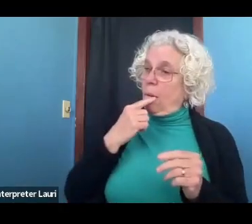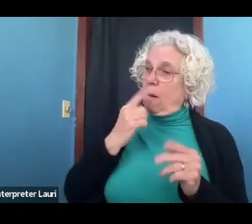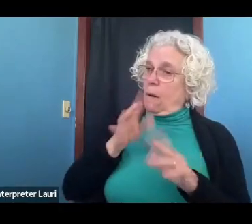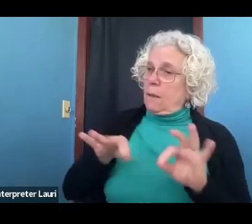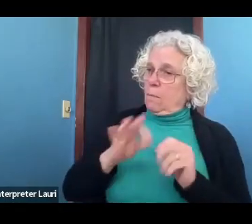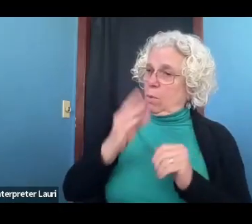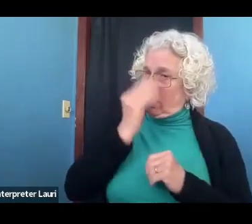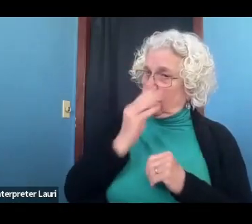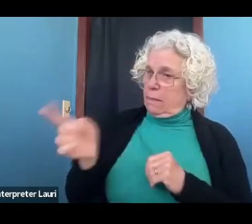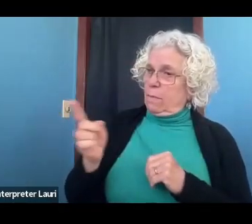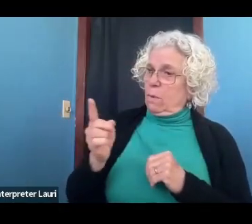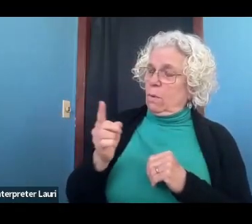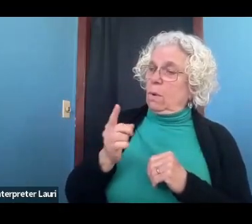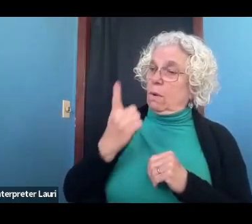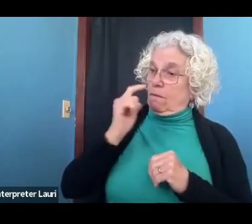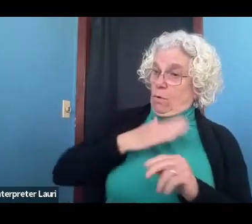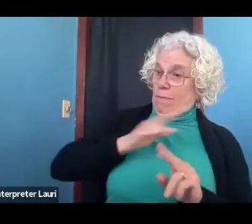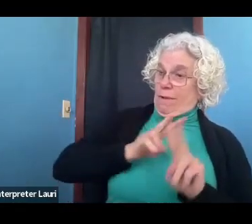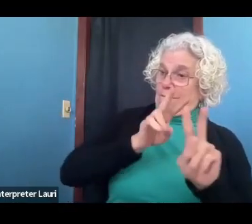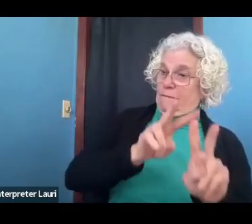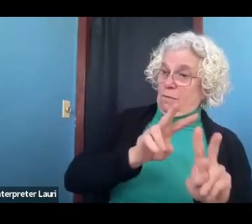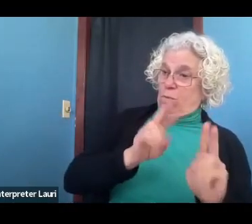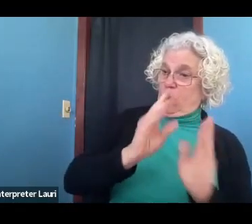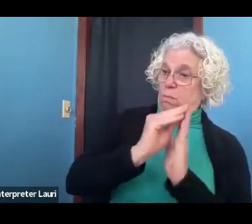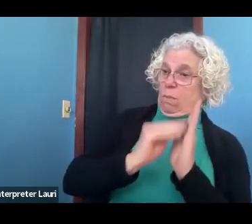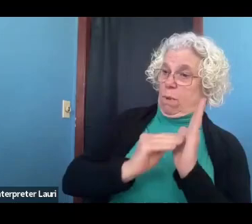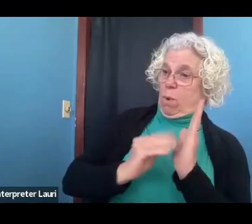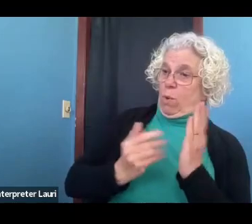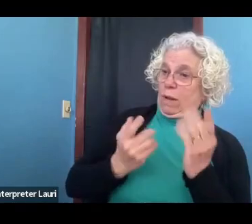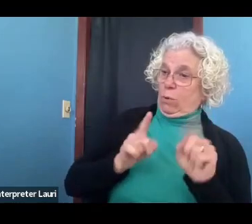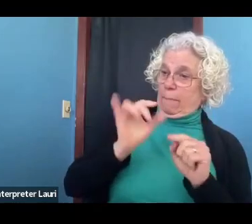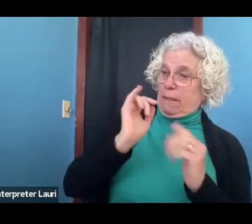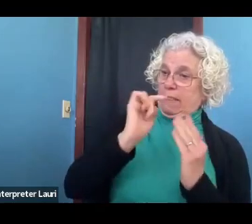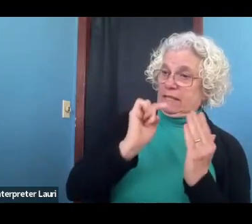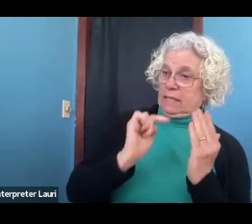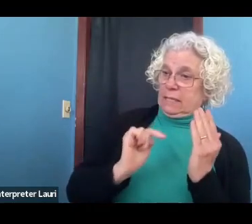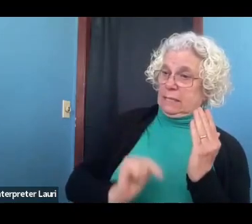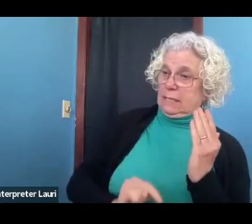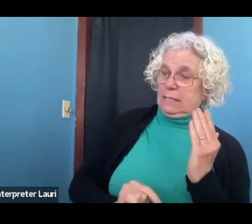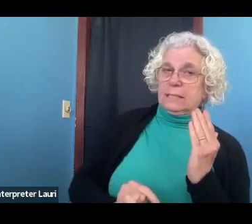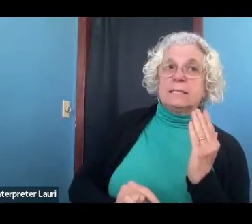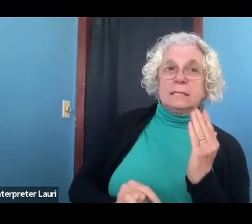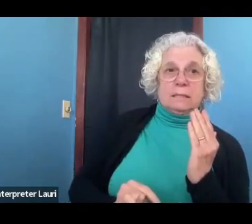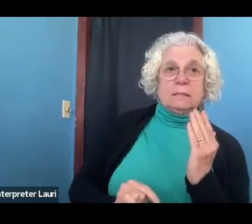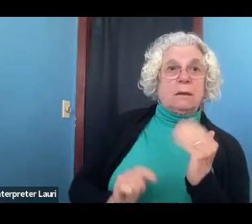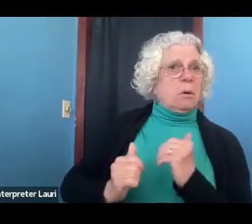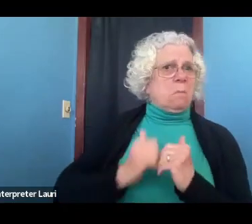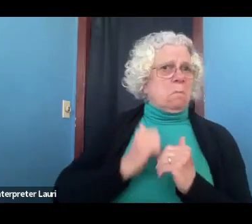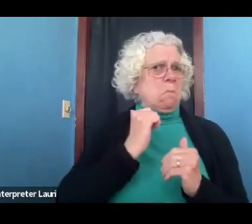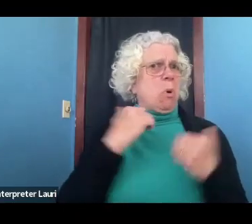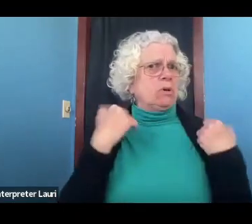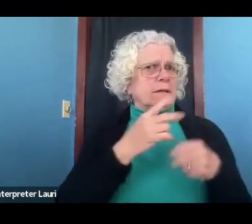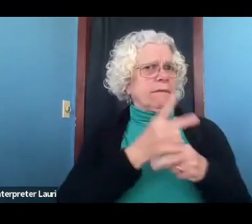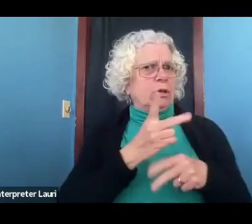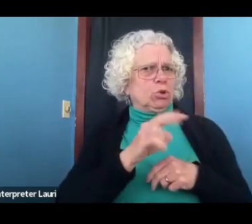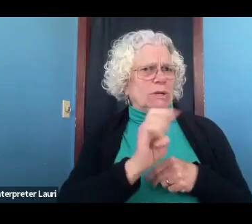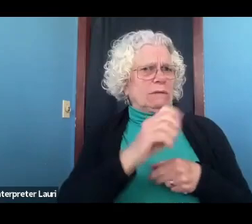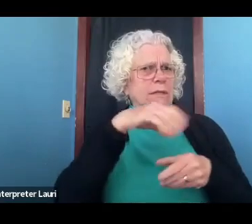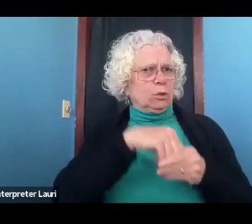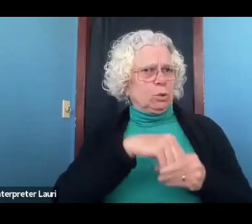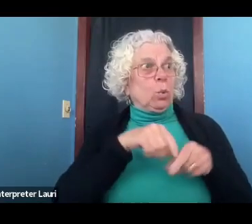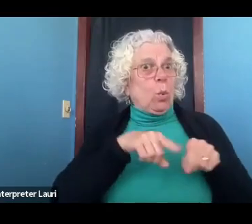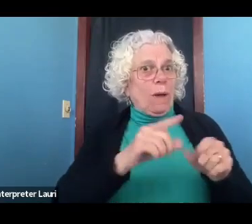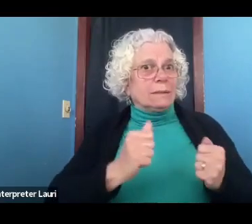you want to happen to your body after you've died, it becomes effectively a funeral